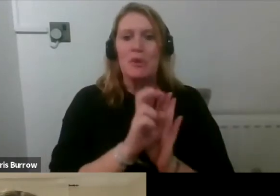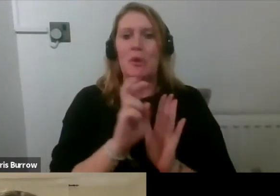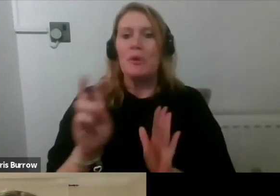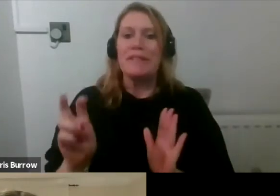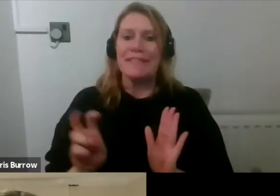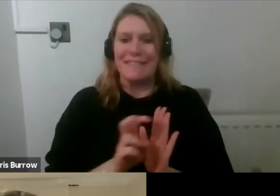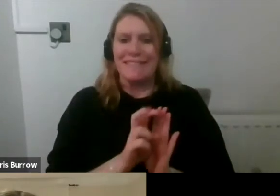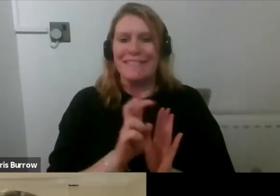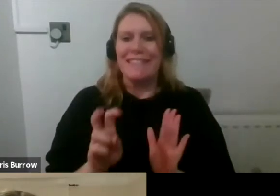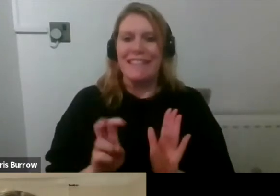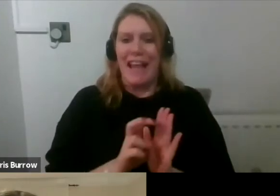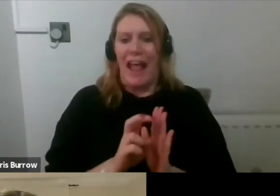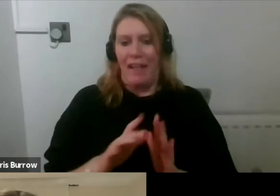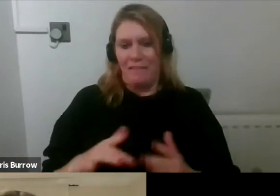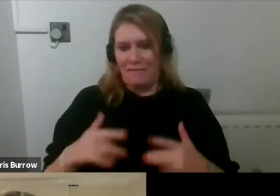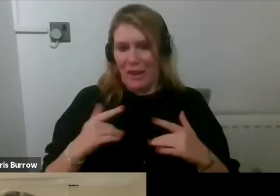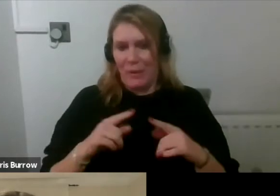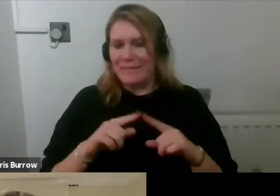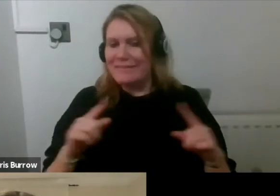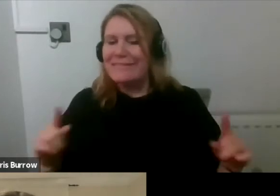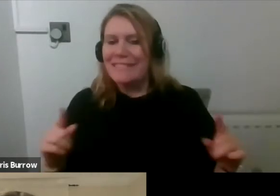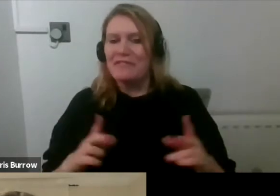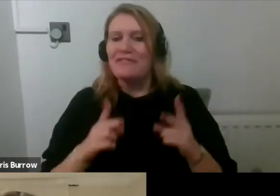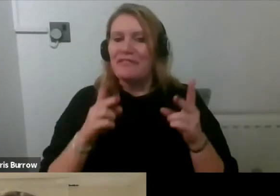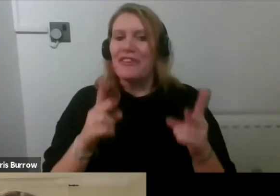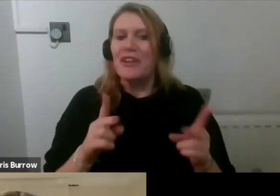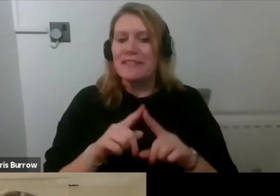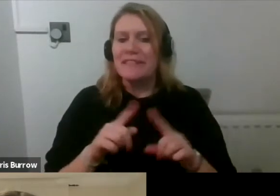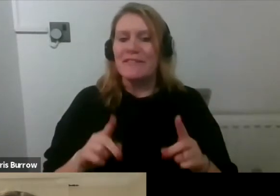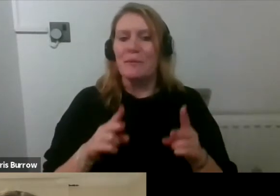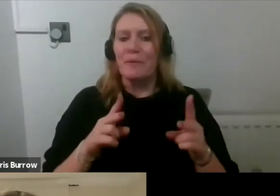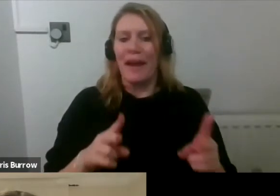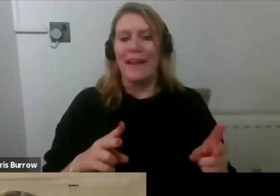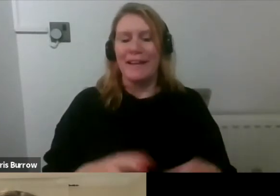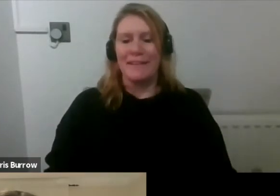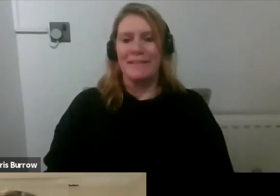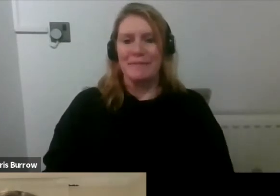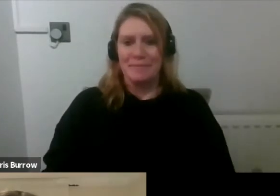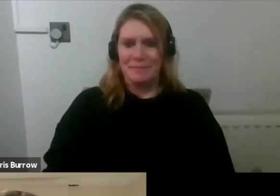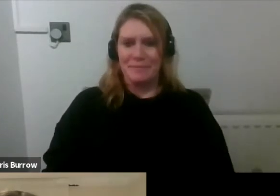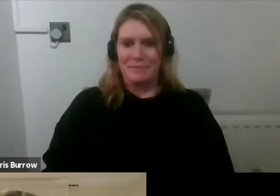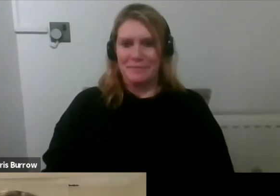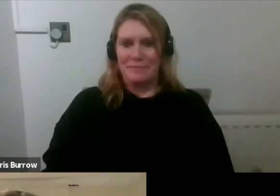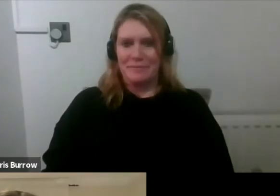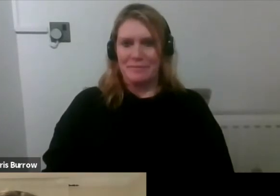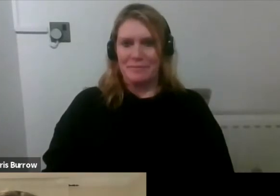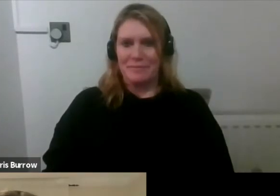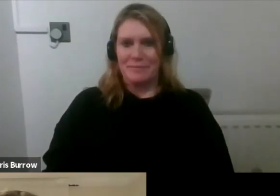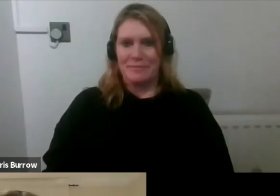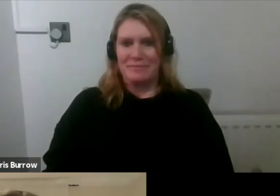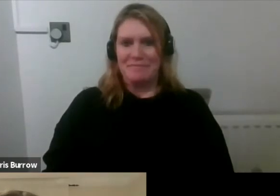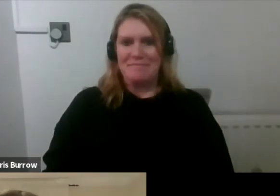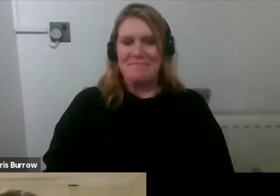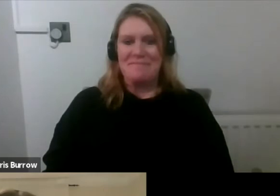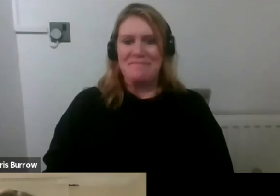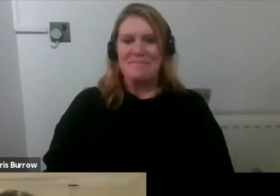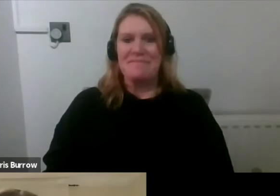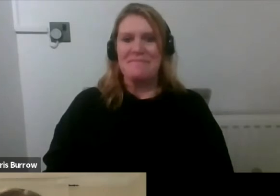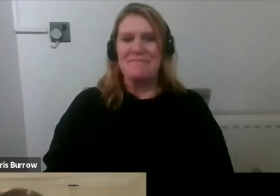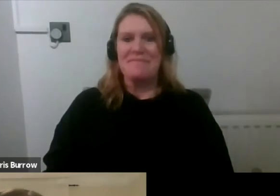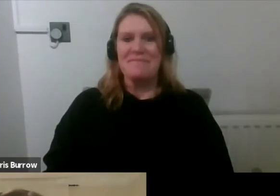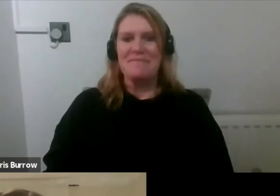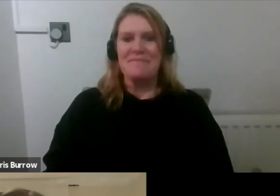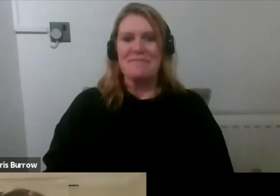which, yeah, I mean, seven different versions is at least four more versions than most people ever produce. Yeah,